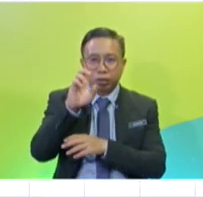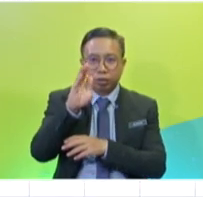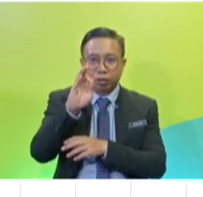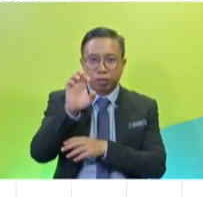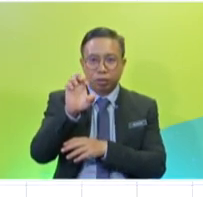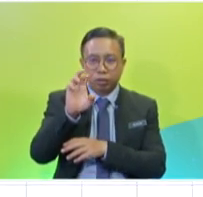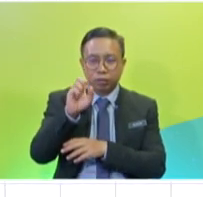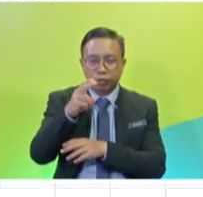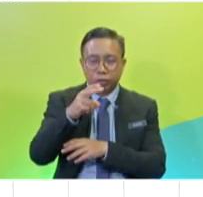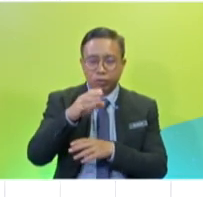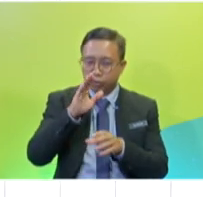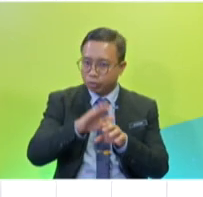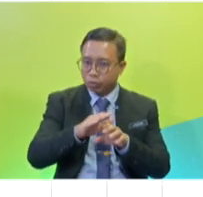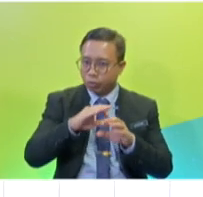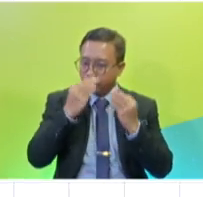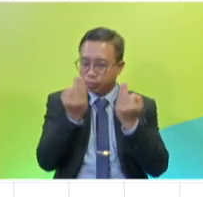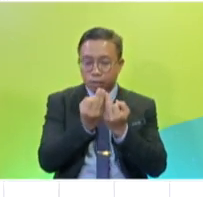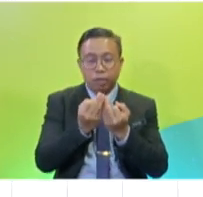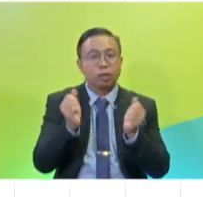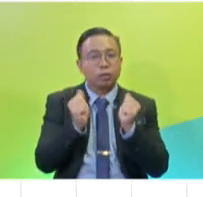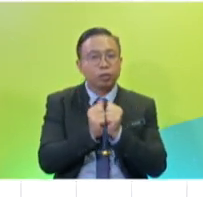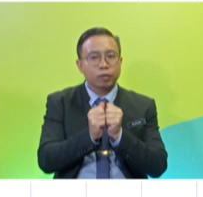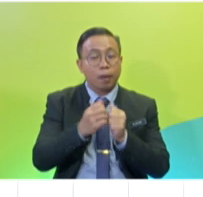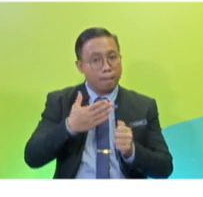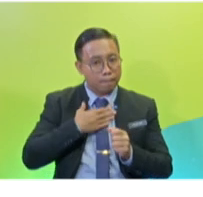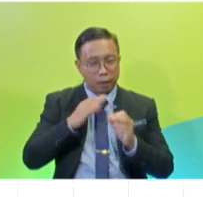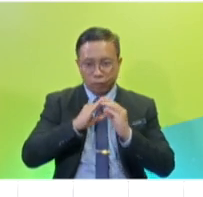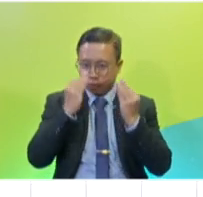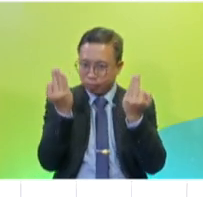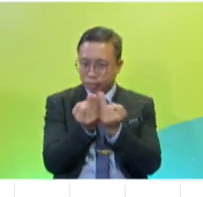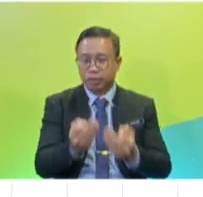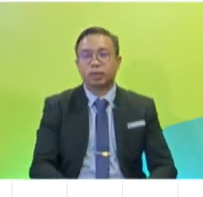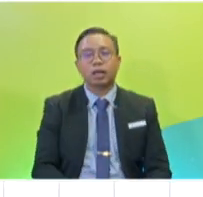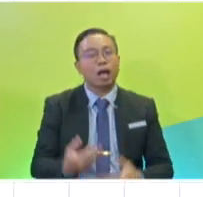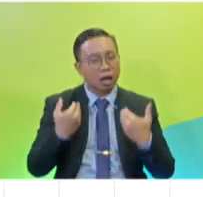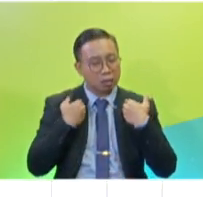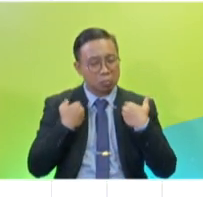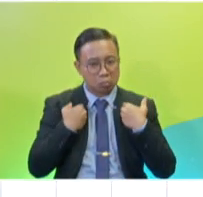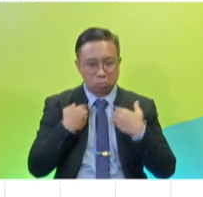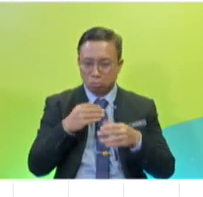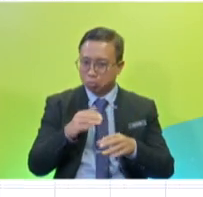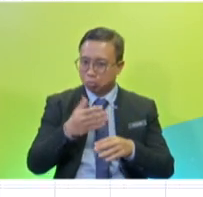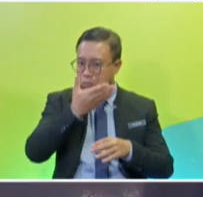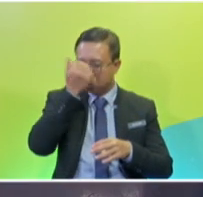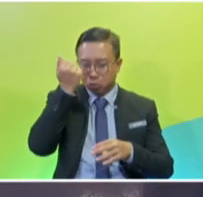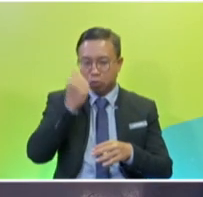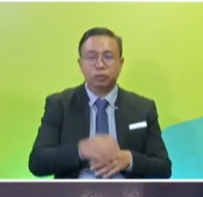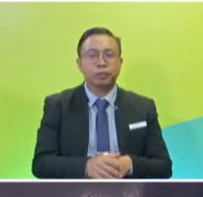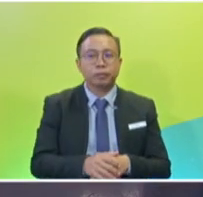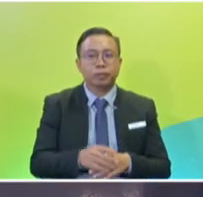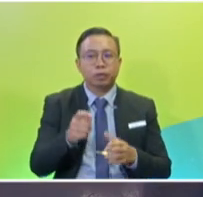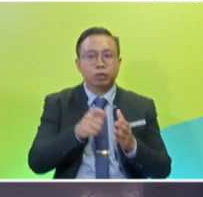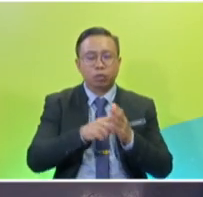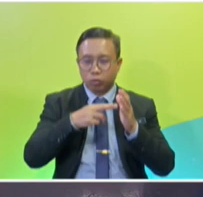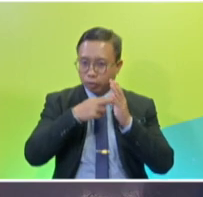your family to my family when you write your sentences. Don't forget that, because some of the students, Shafika, they forget to rephrase.